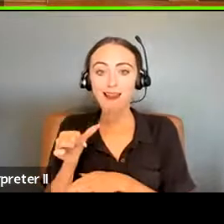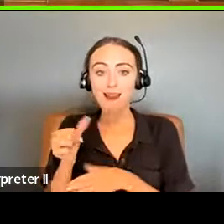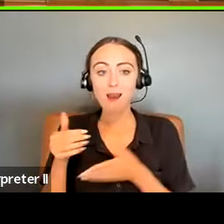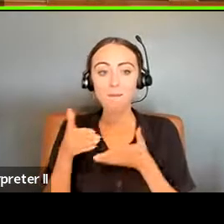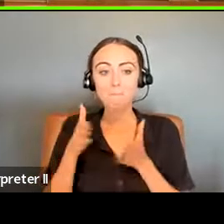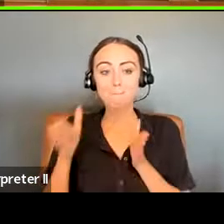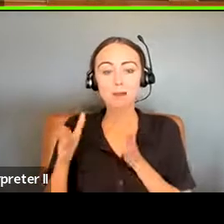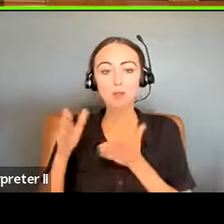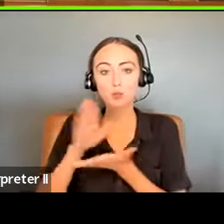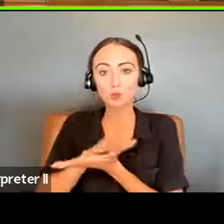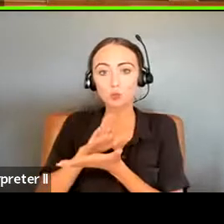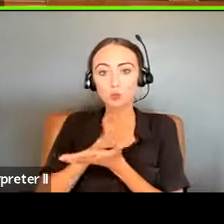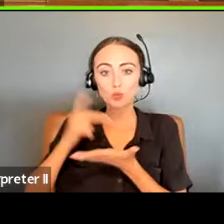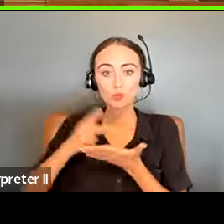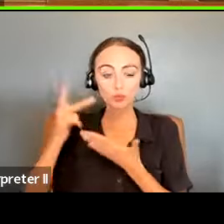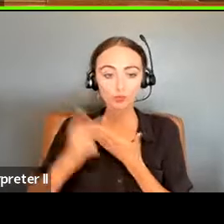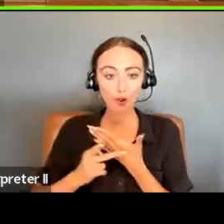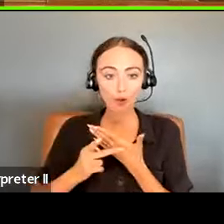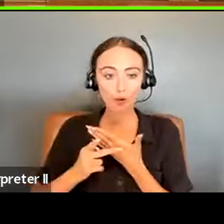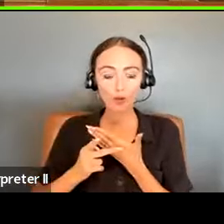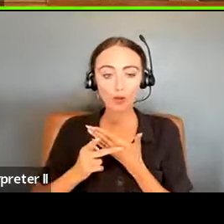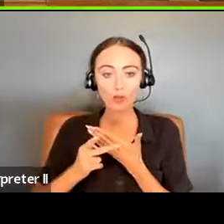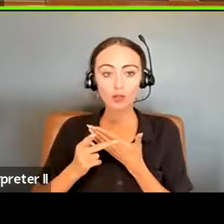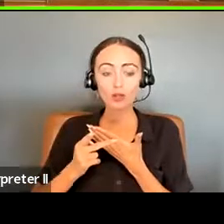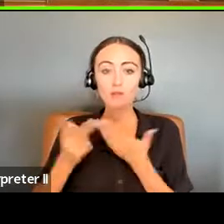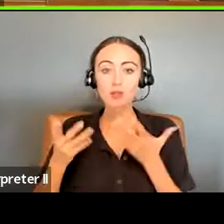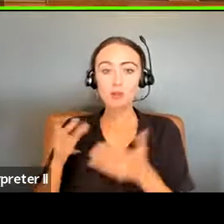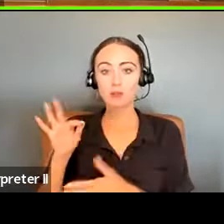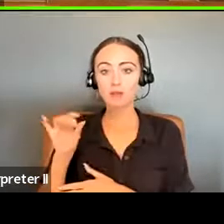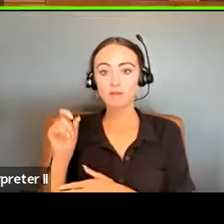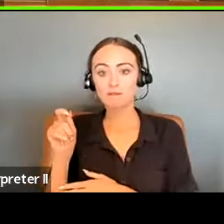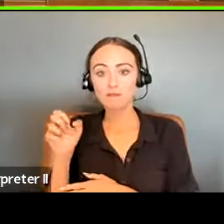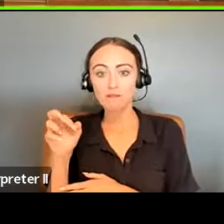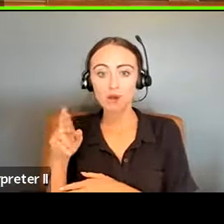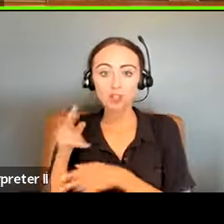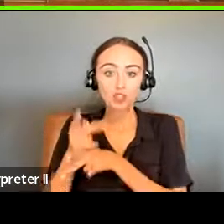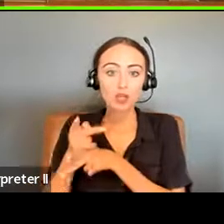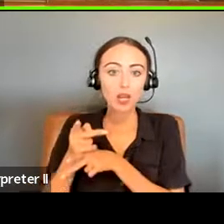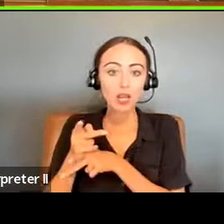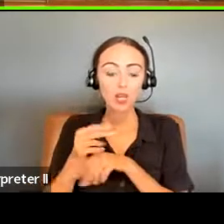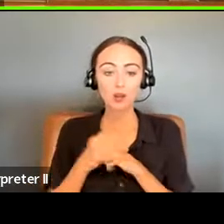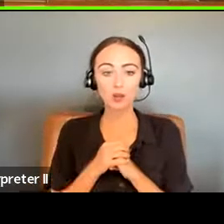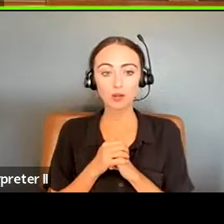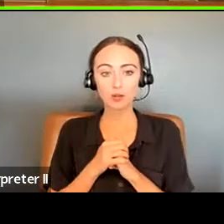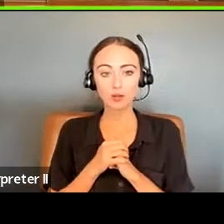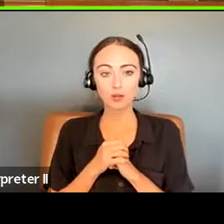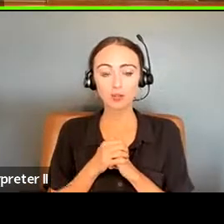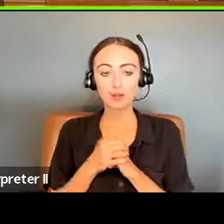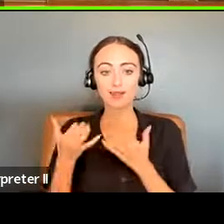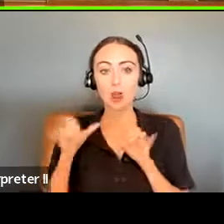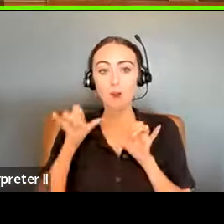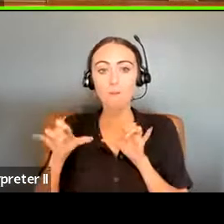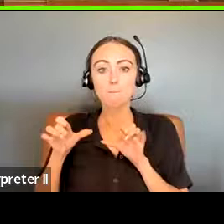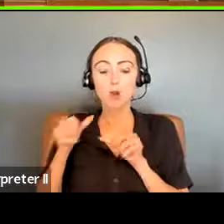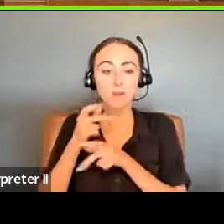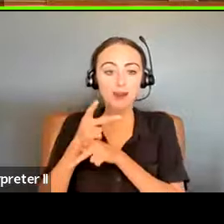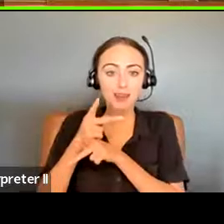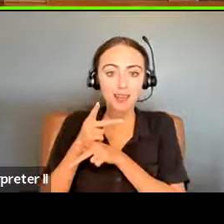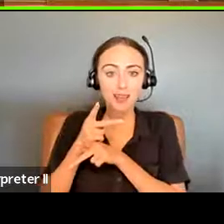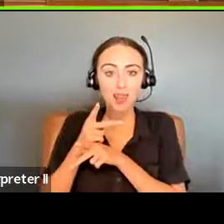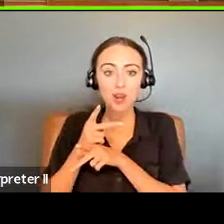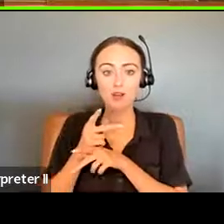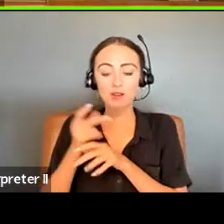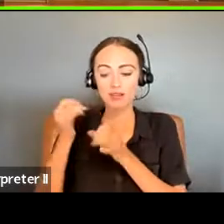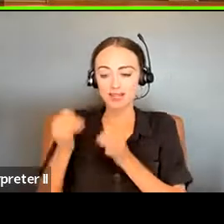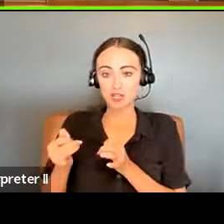or program, who have been in foster care and are placed in permanent care of an individual who resides outside